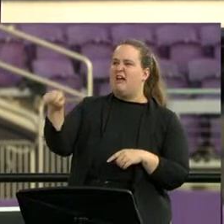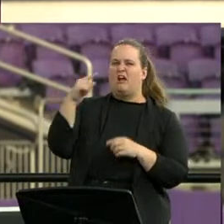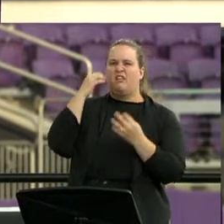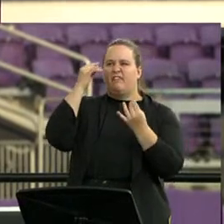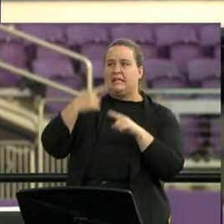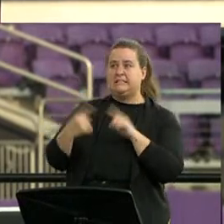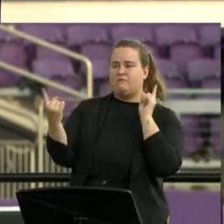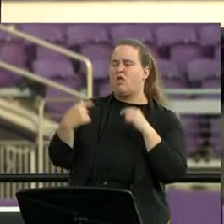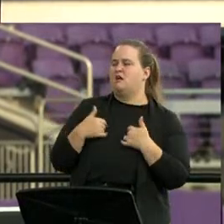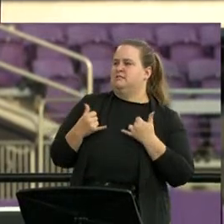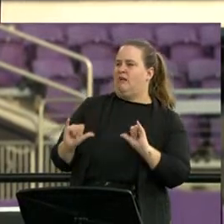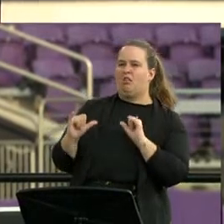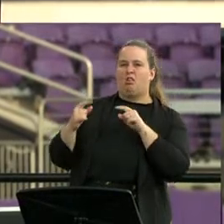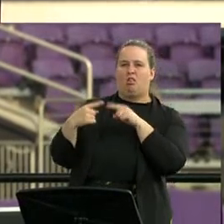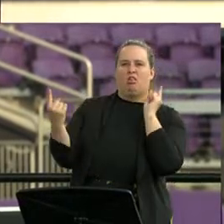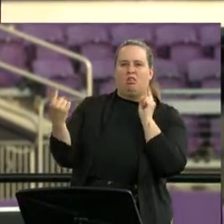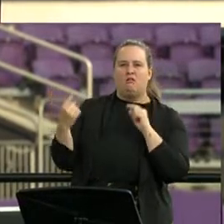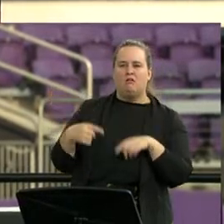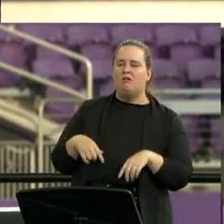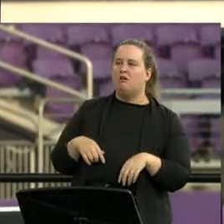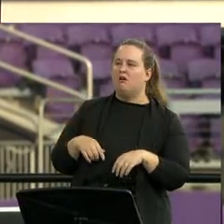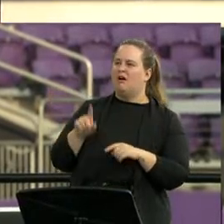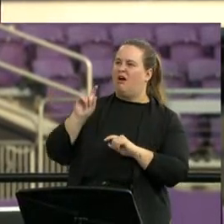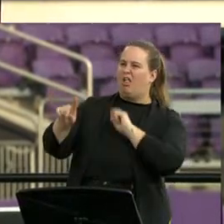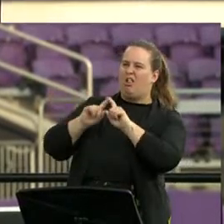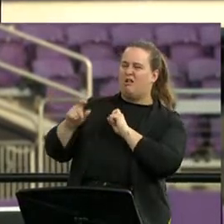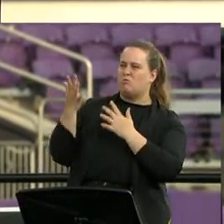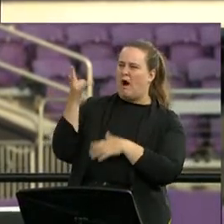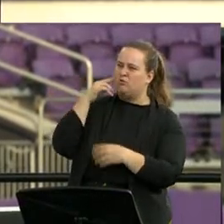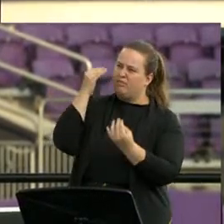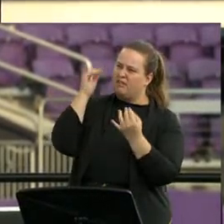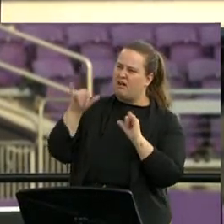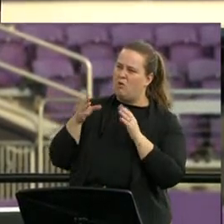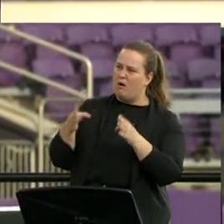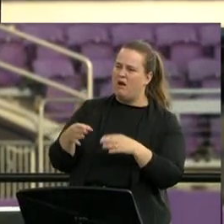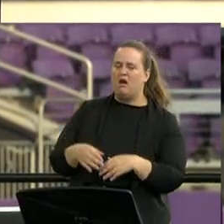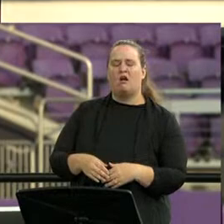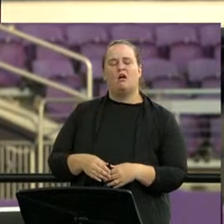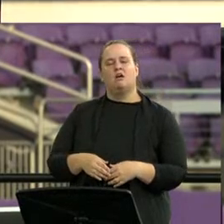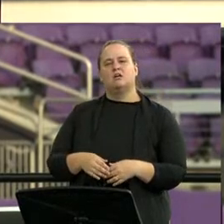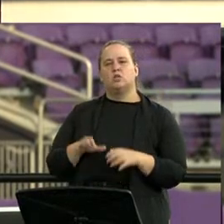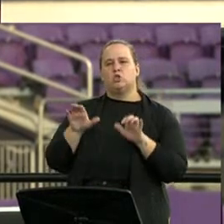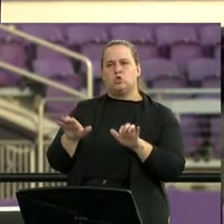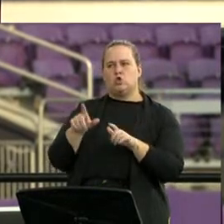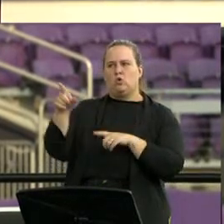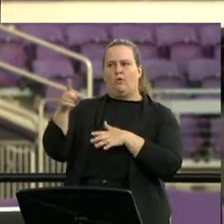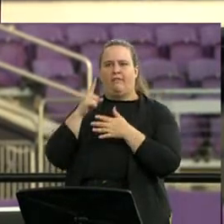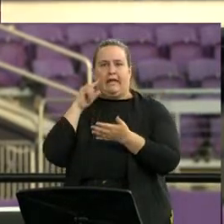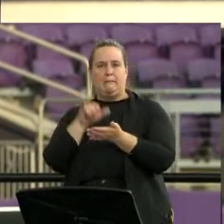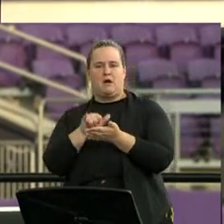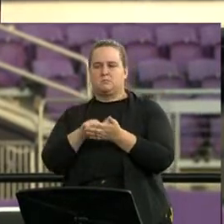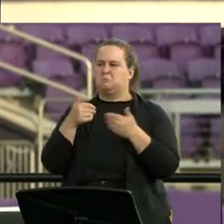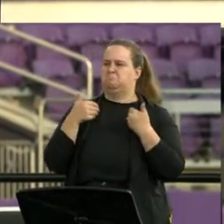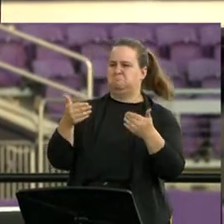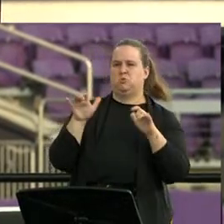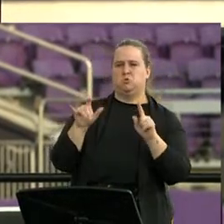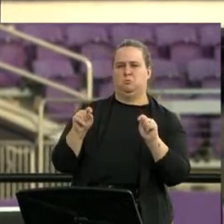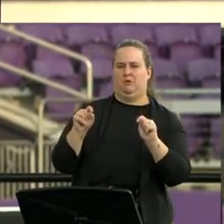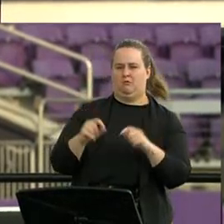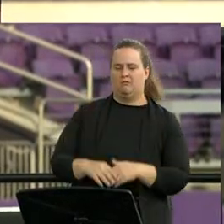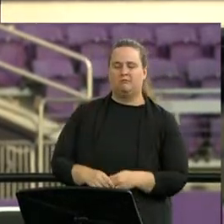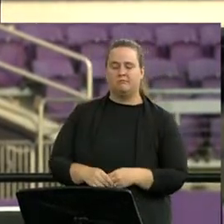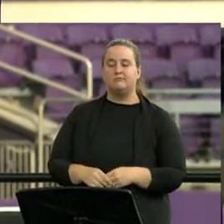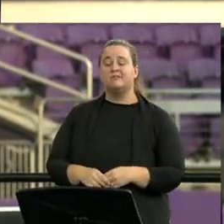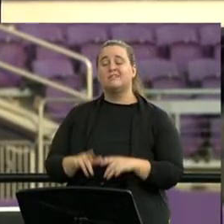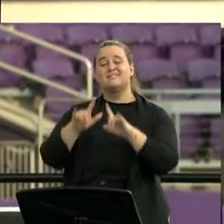think. Question things others don't even think to question. Do things others believe are impossible.